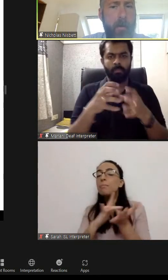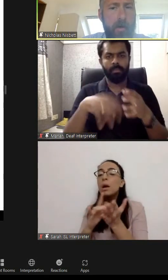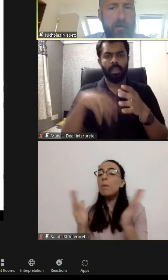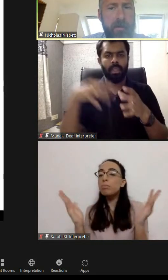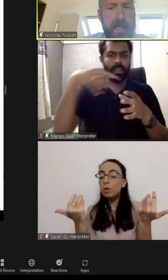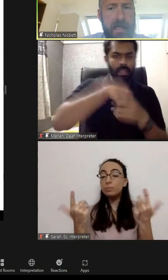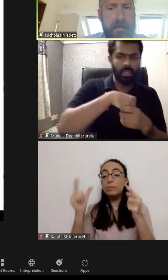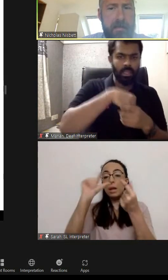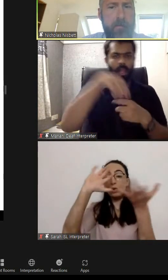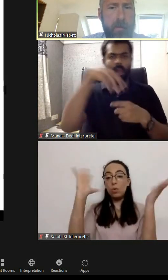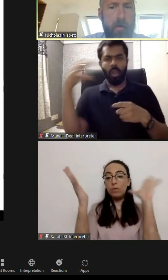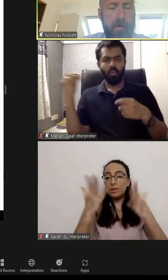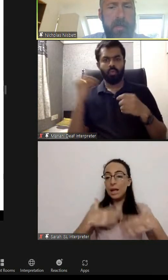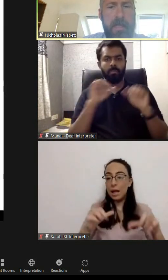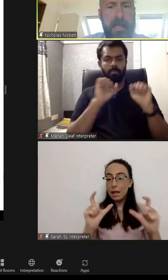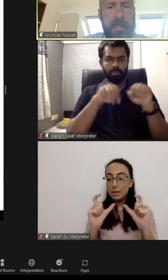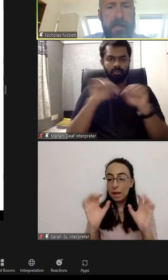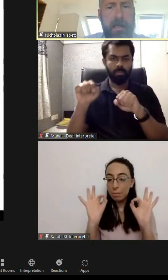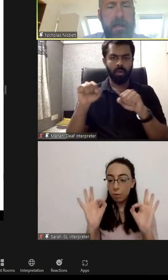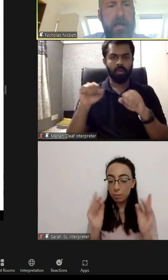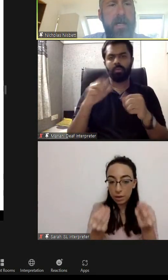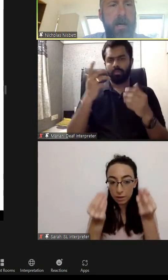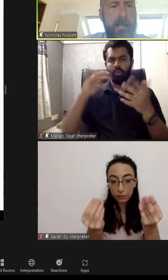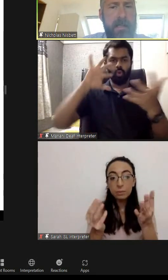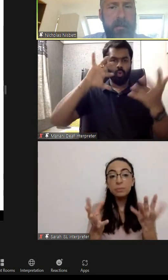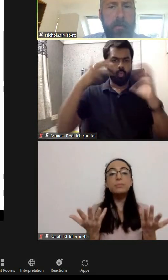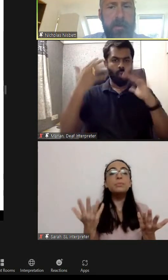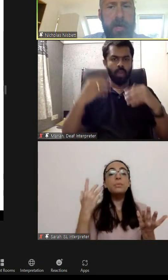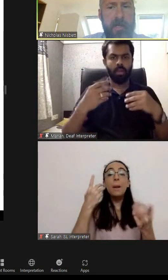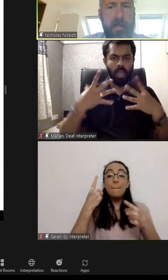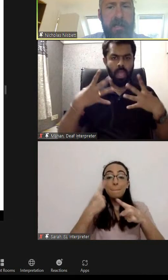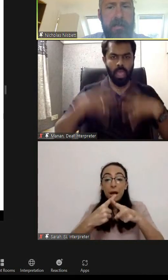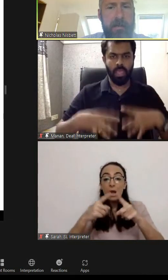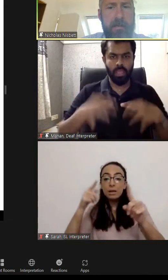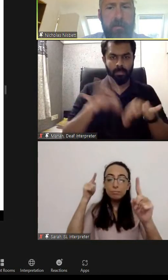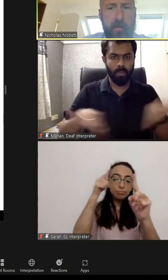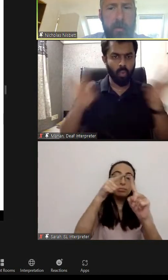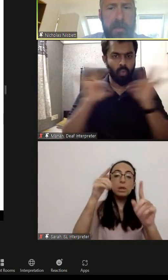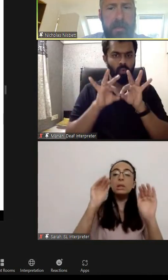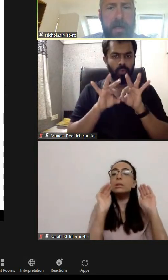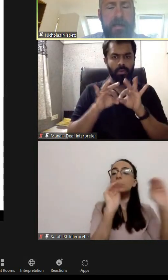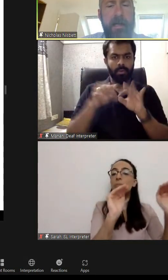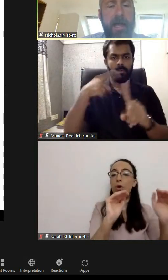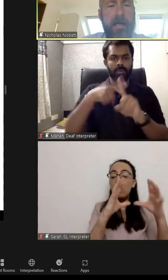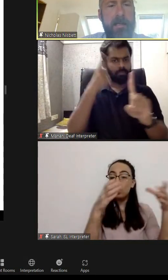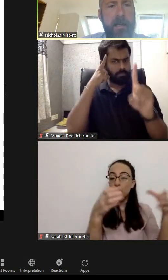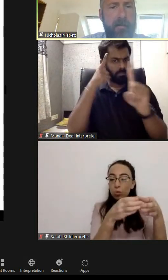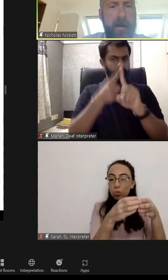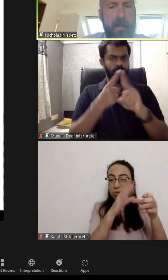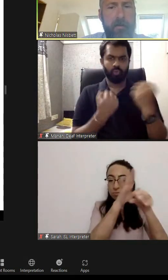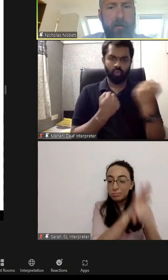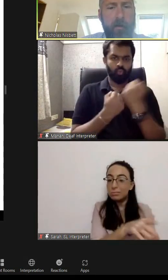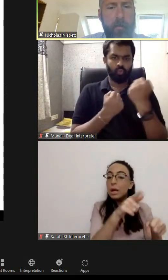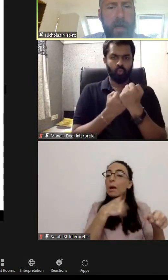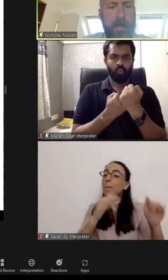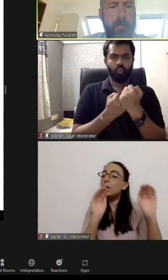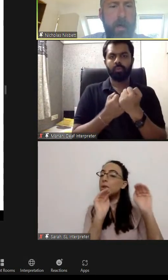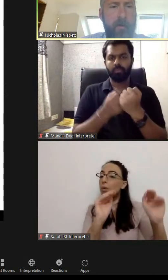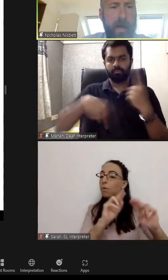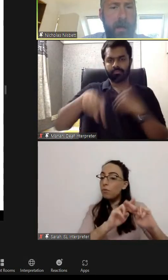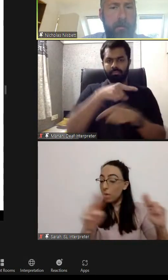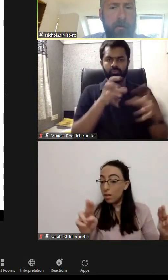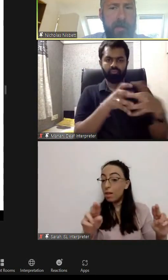healthcare proportional to need, and targeted support to marginalised groups, to land and agrarian reform